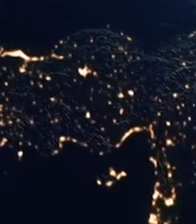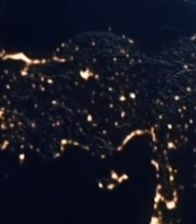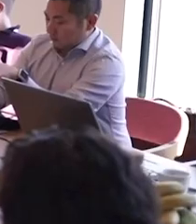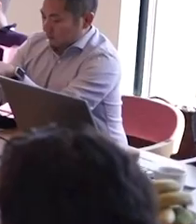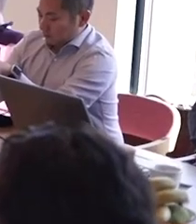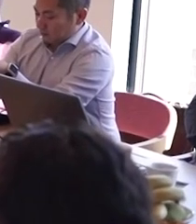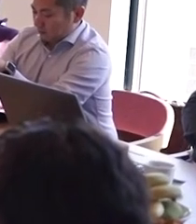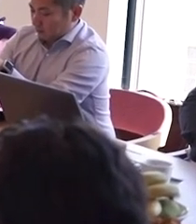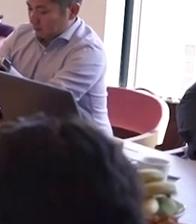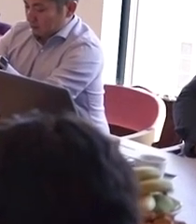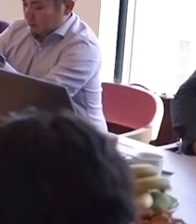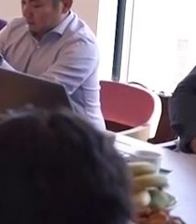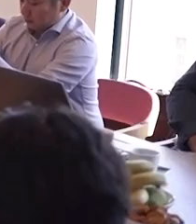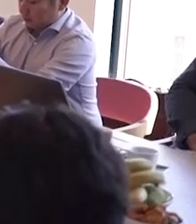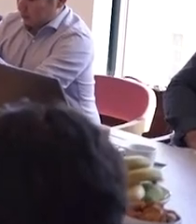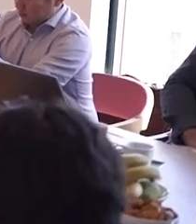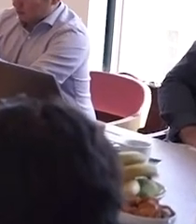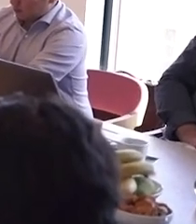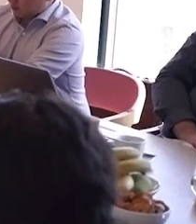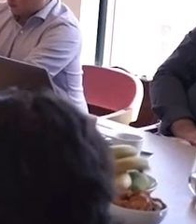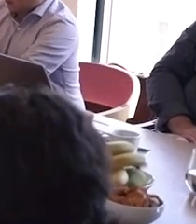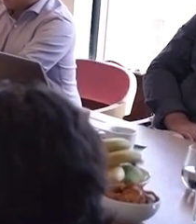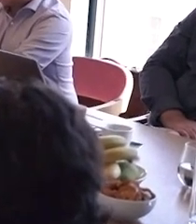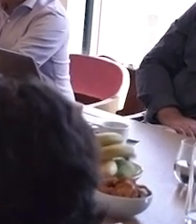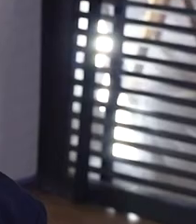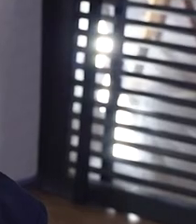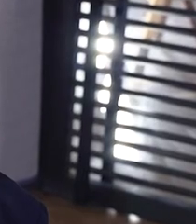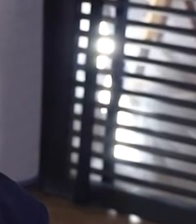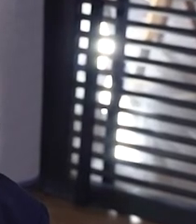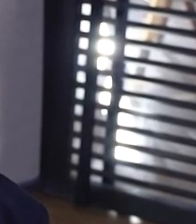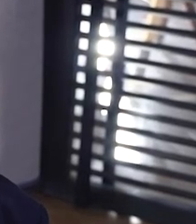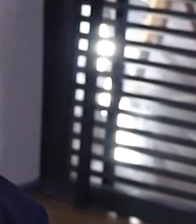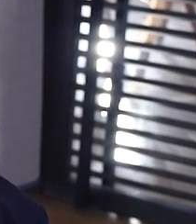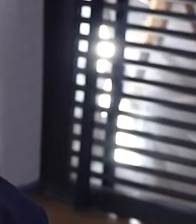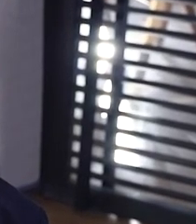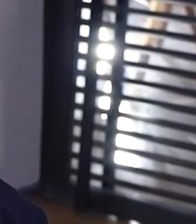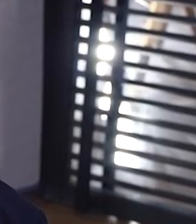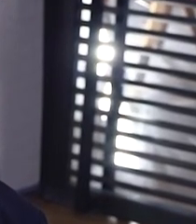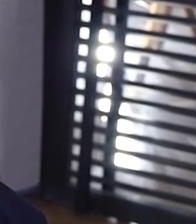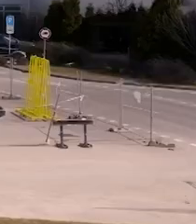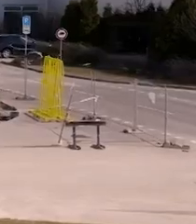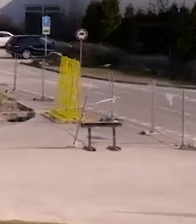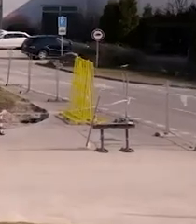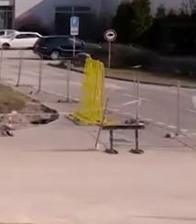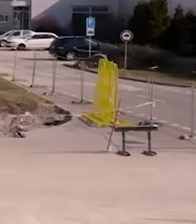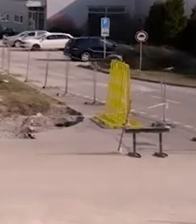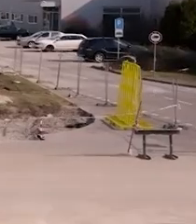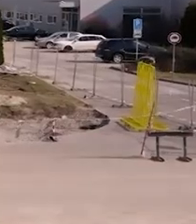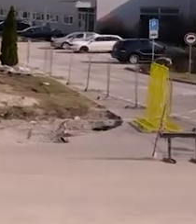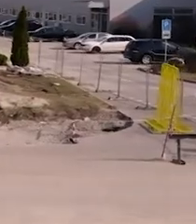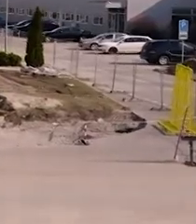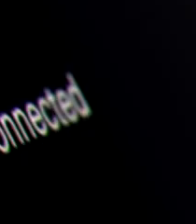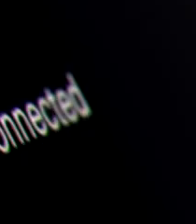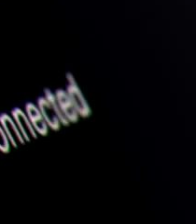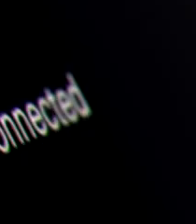map. This is how Innovat idea was created, and I'm very glad that what we're able to do is to put together the two worlds that didn't speak together